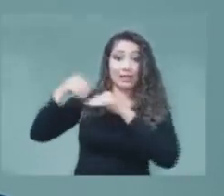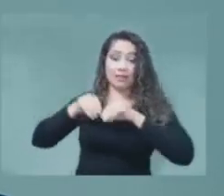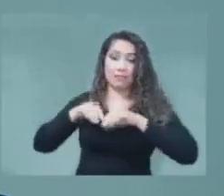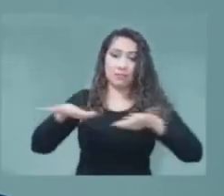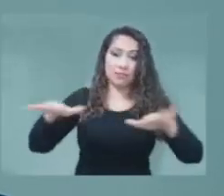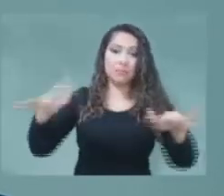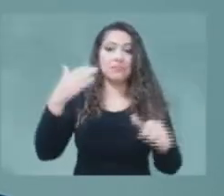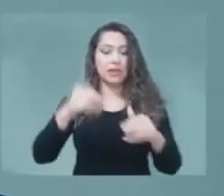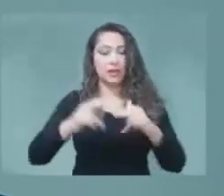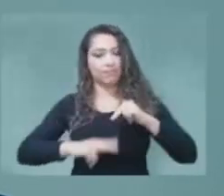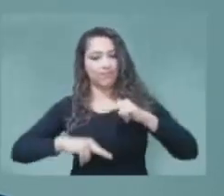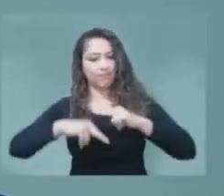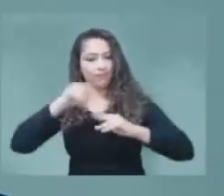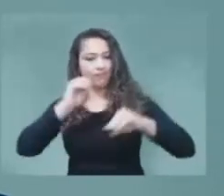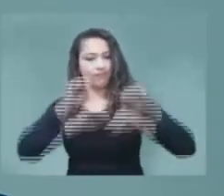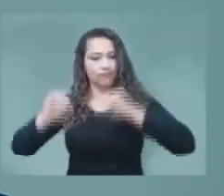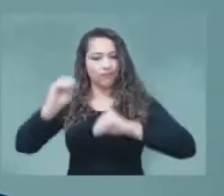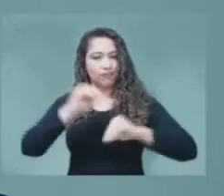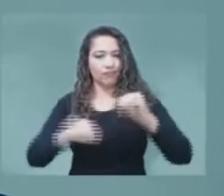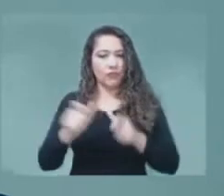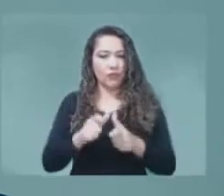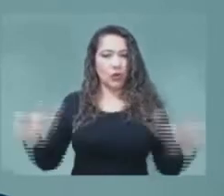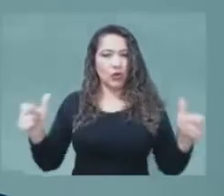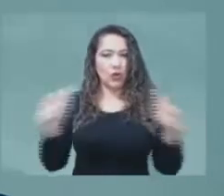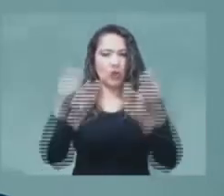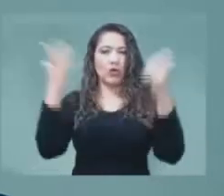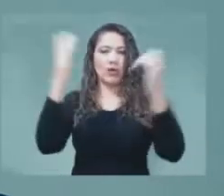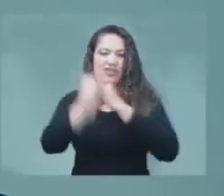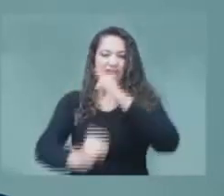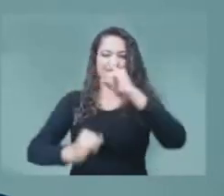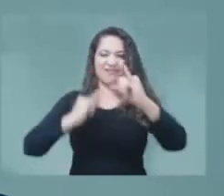previous editions, in the building of the International